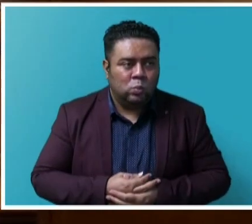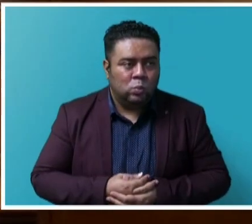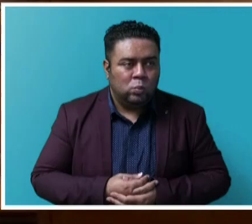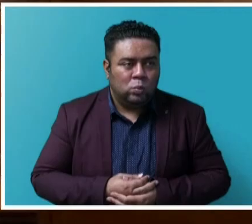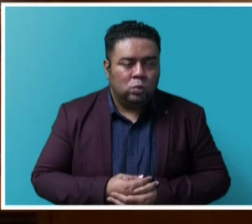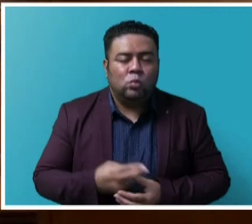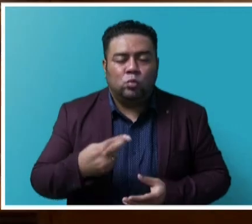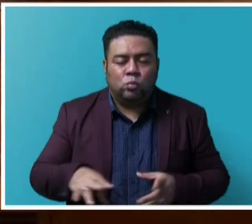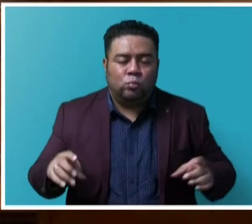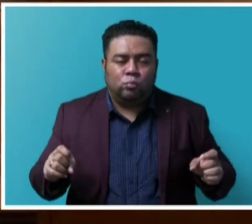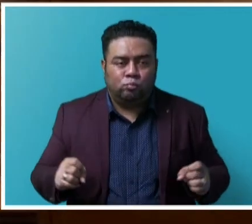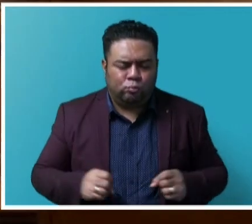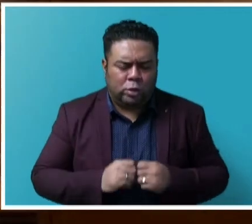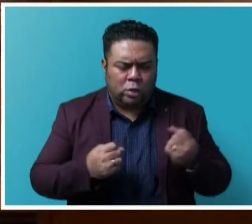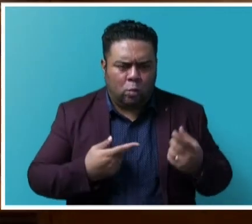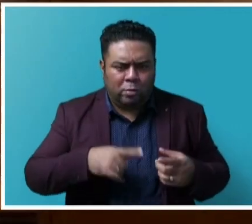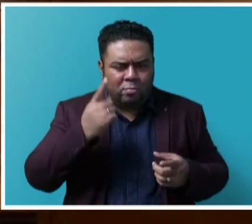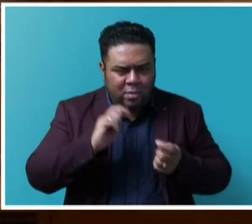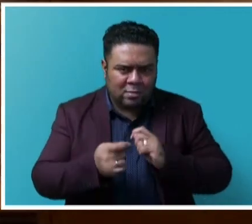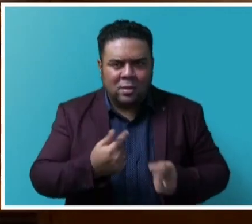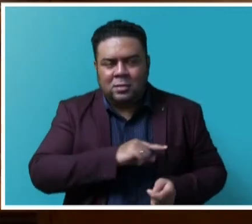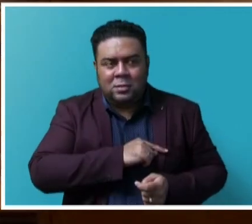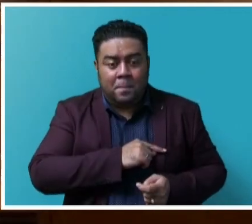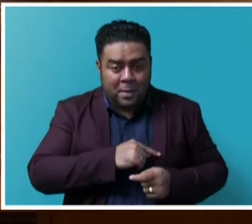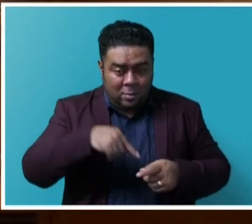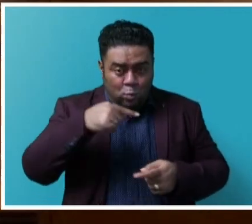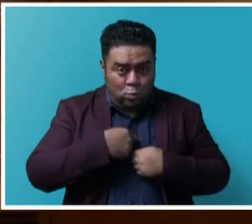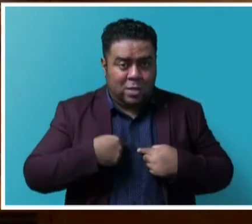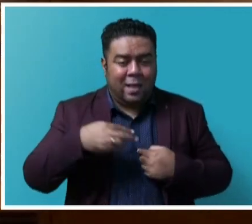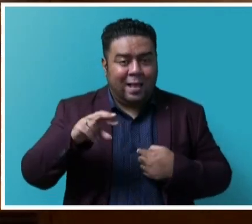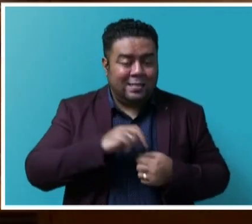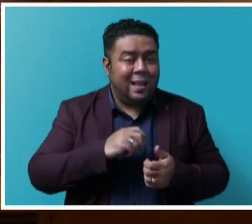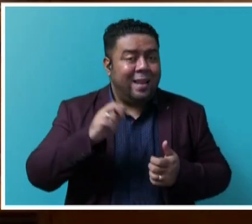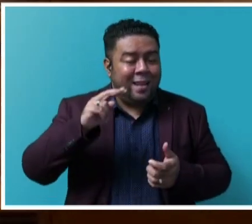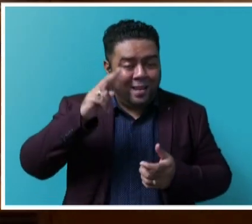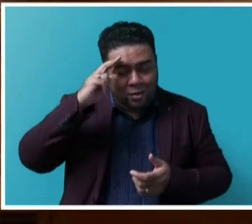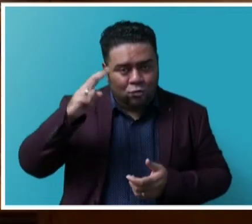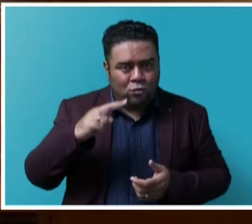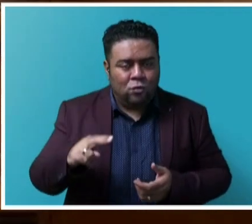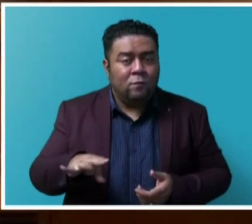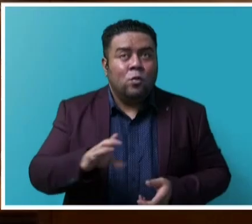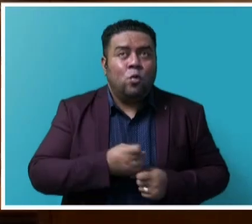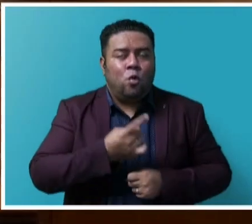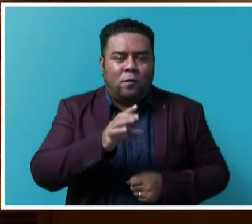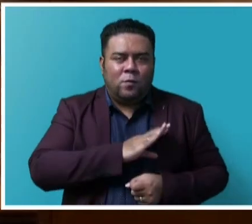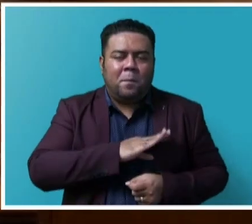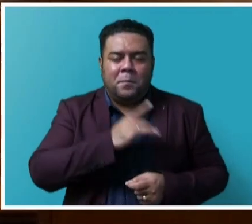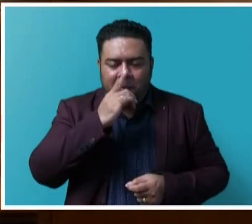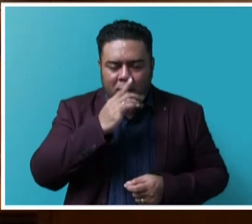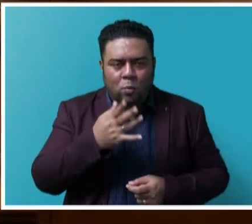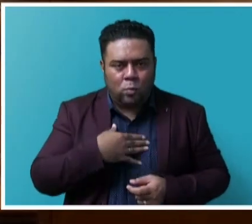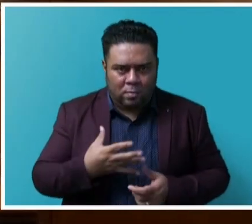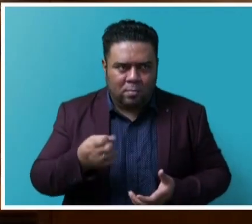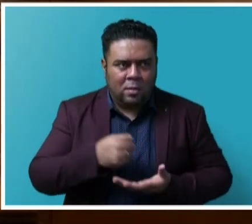to breaking point. But as a nation of God-fearing people, we can boast that we are